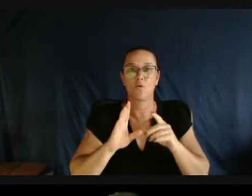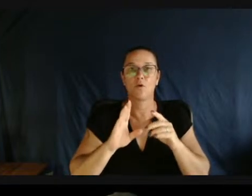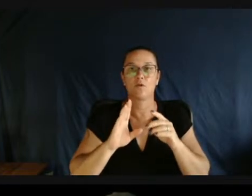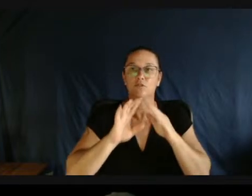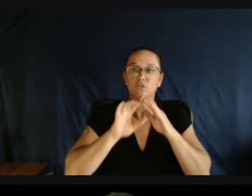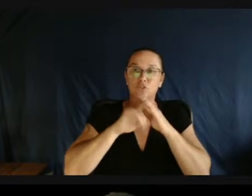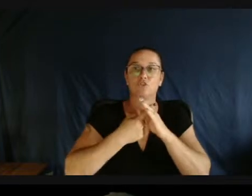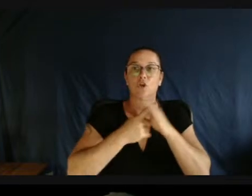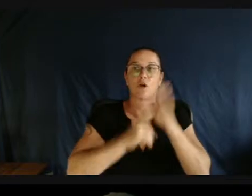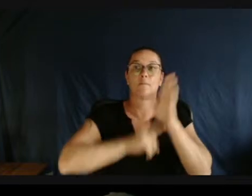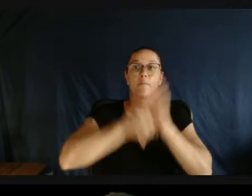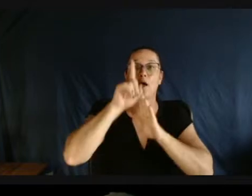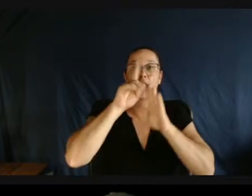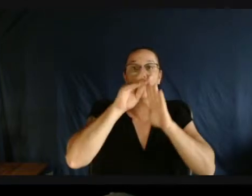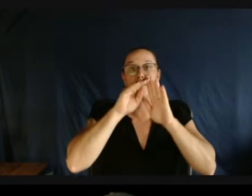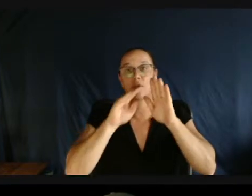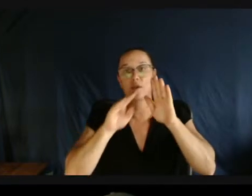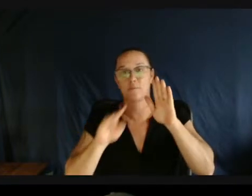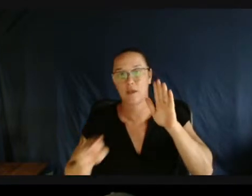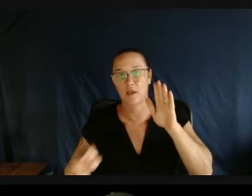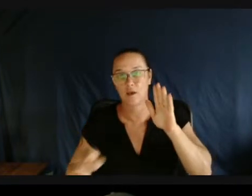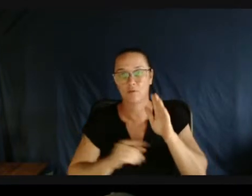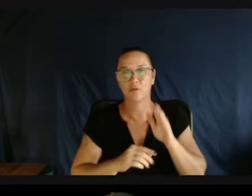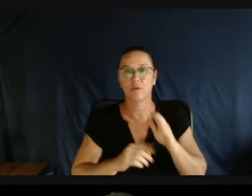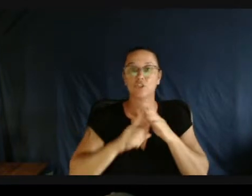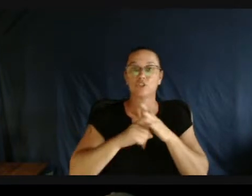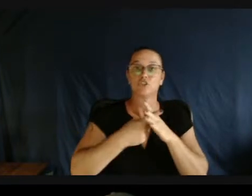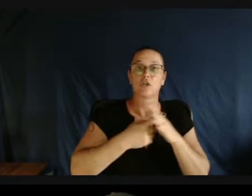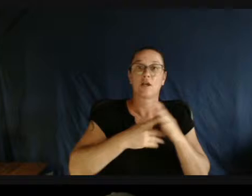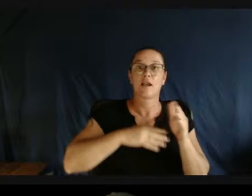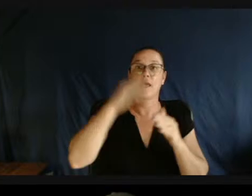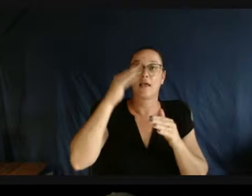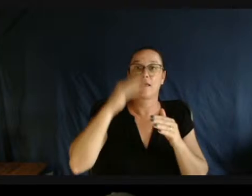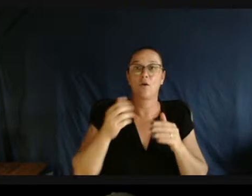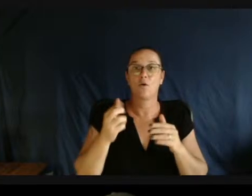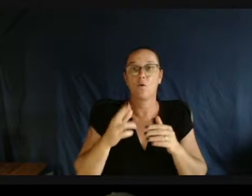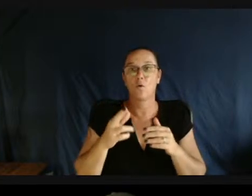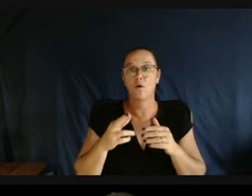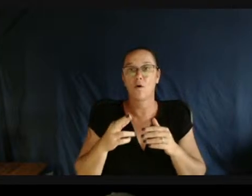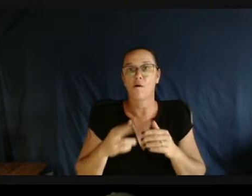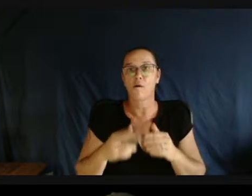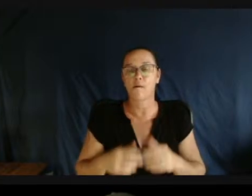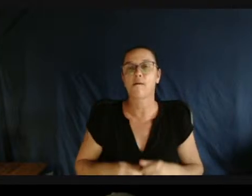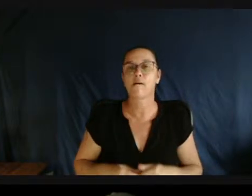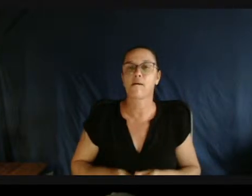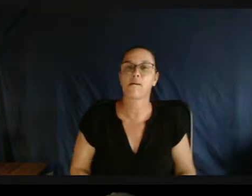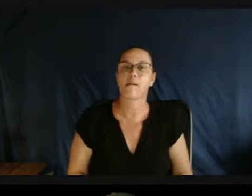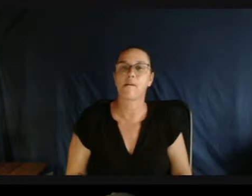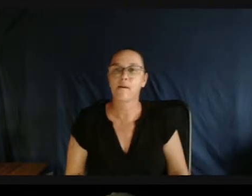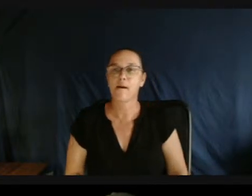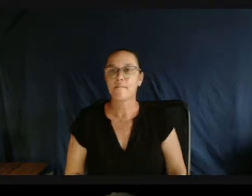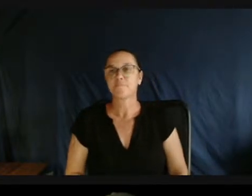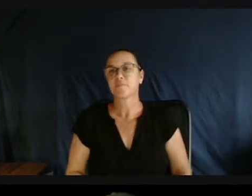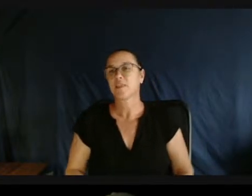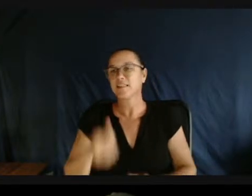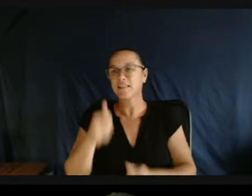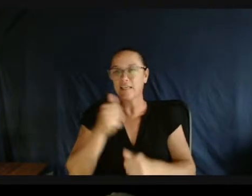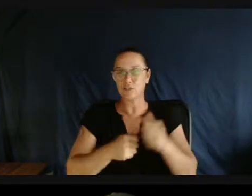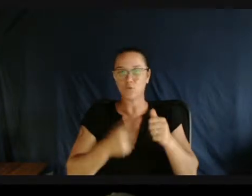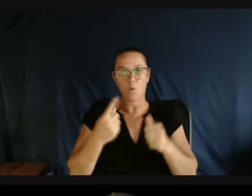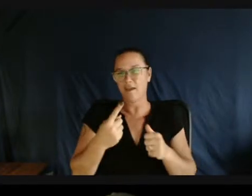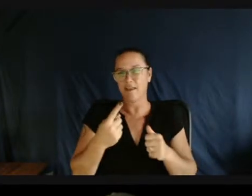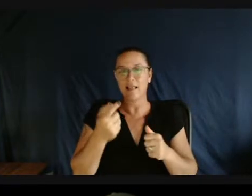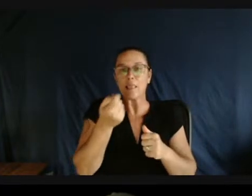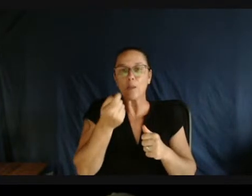down. Peak high and then come down, or they start low, they ramp up, they peak, and then come down. You see in every different episode, it's a slightly different